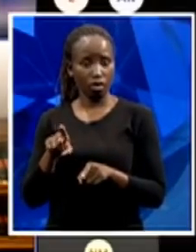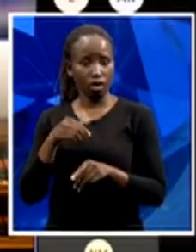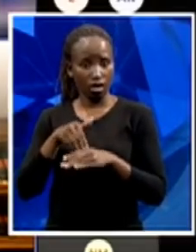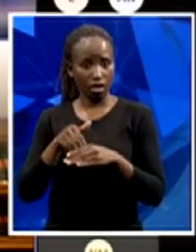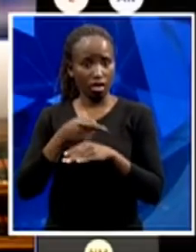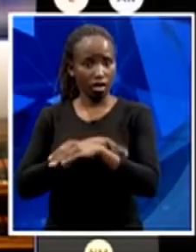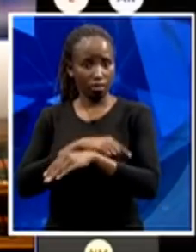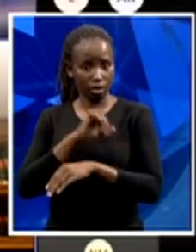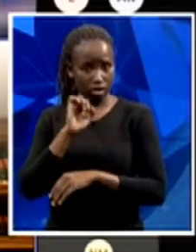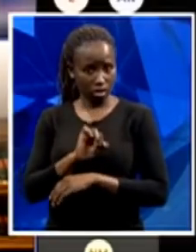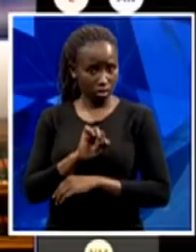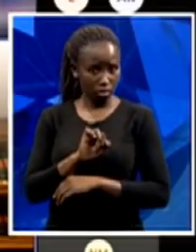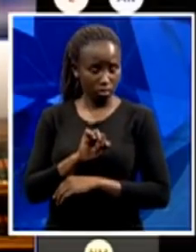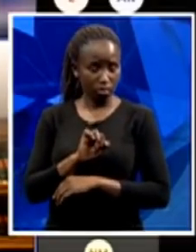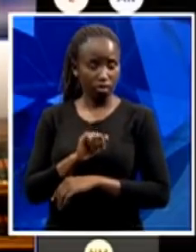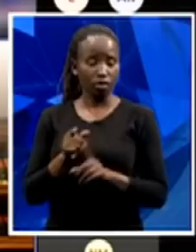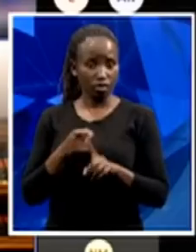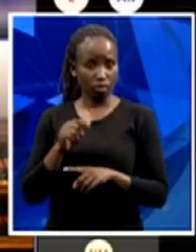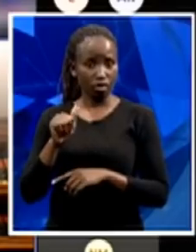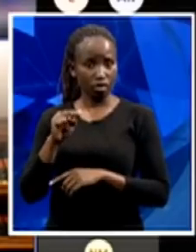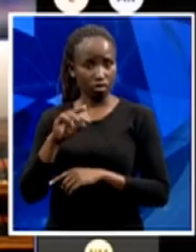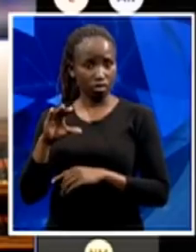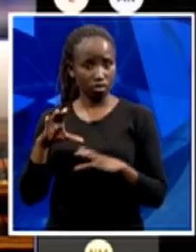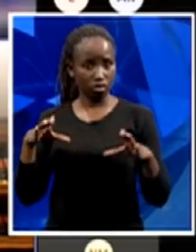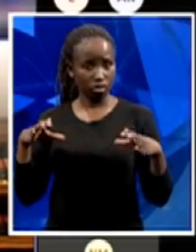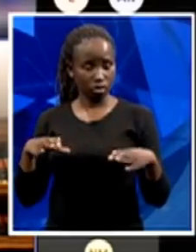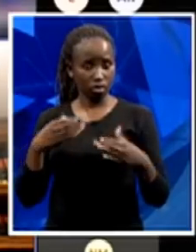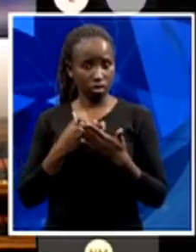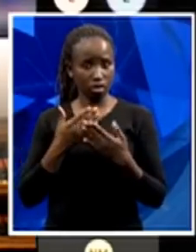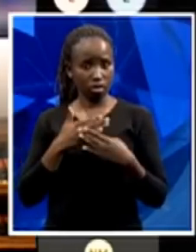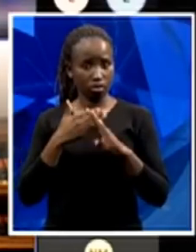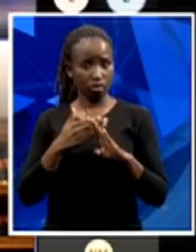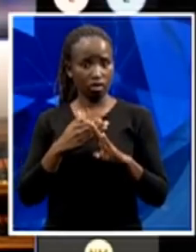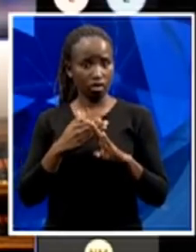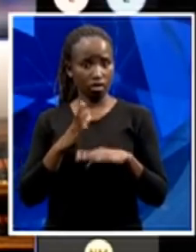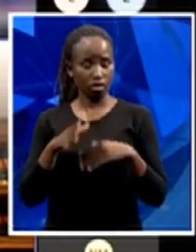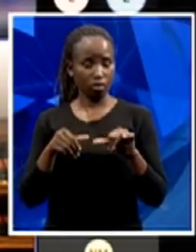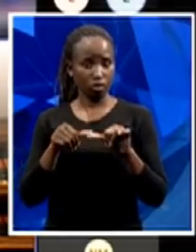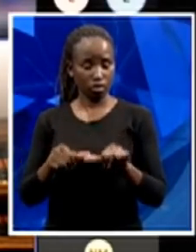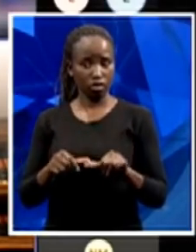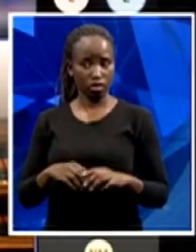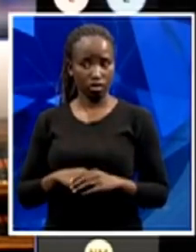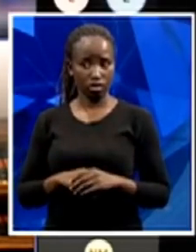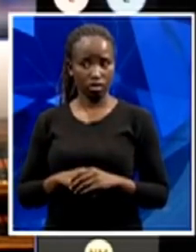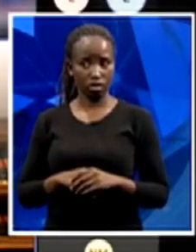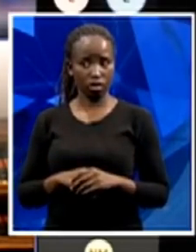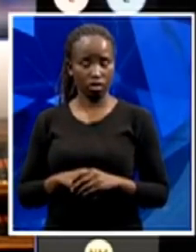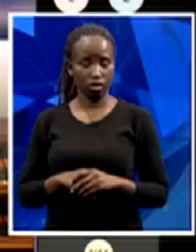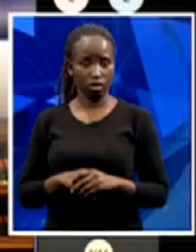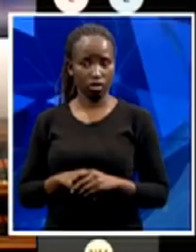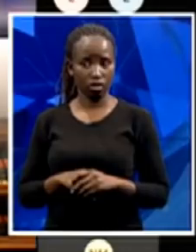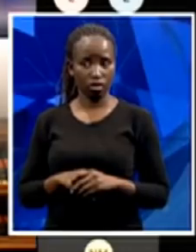to institute and defend legal proceedings. Privatization of ESCOM, but basically it's good of the ANC ESCOM.